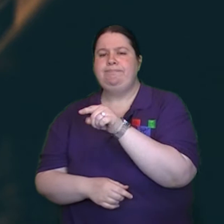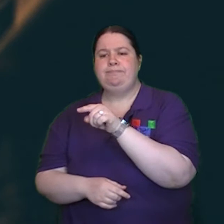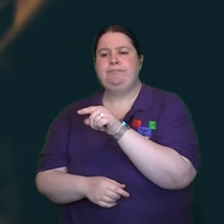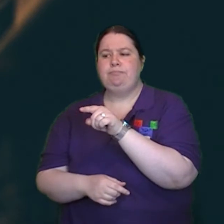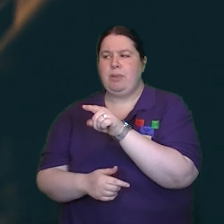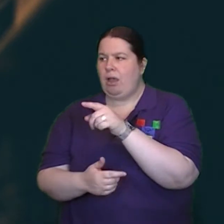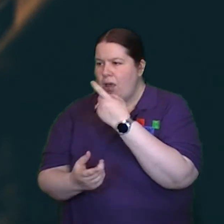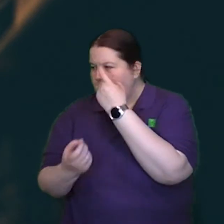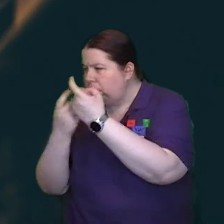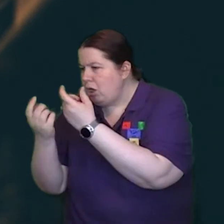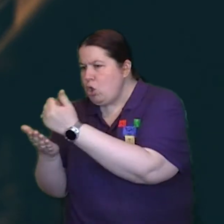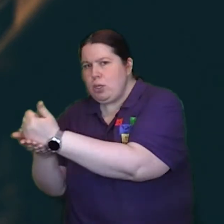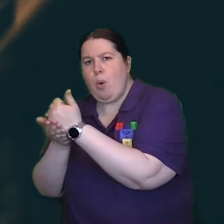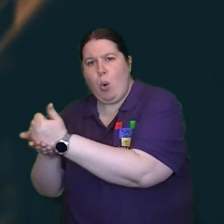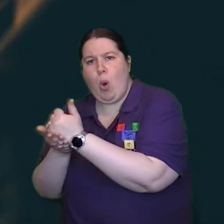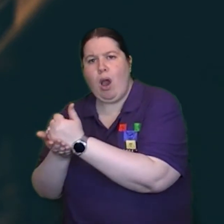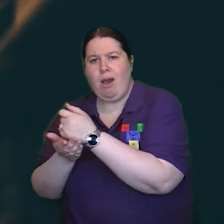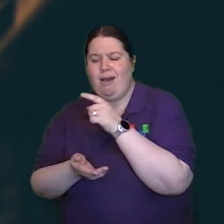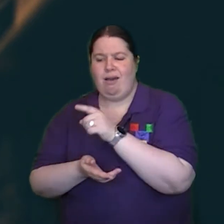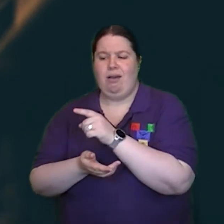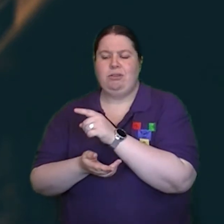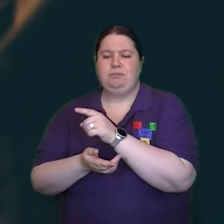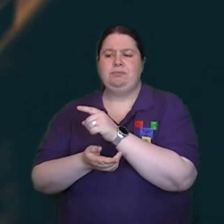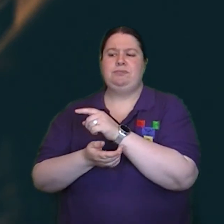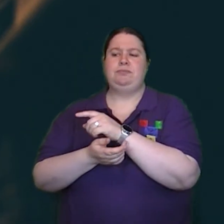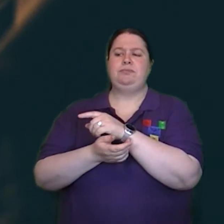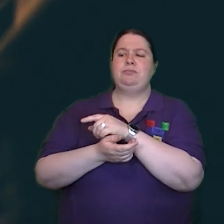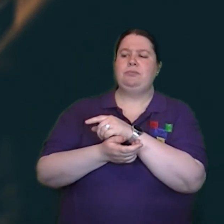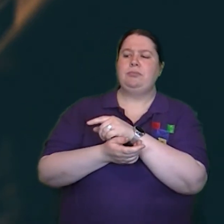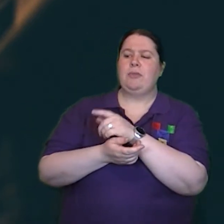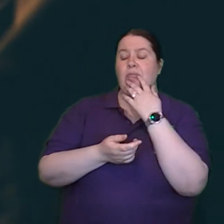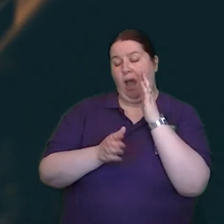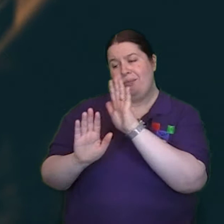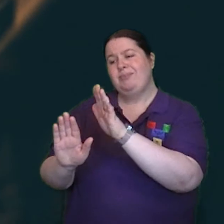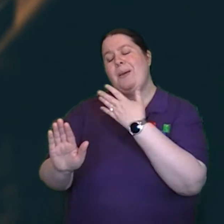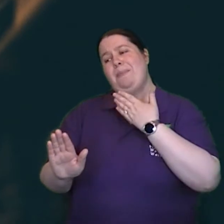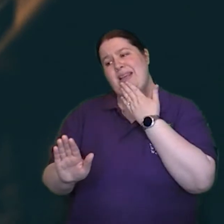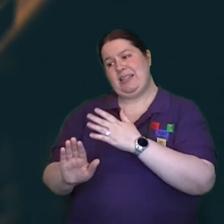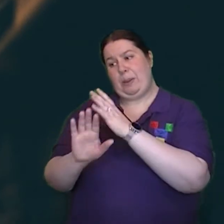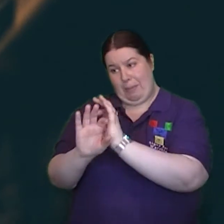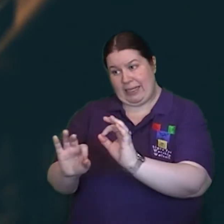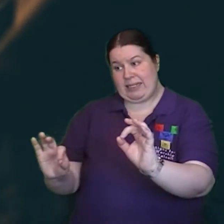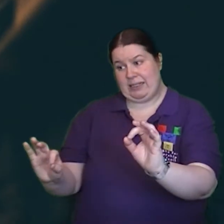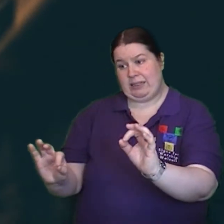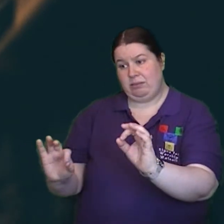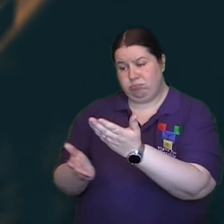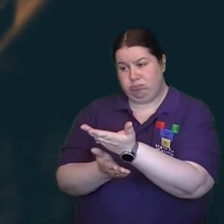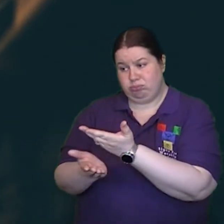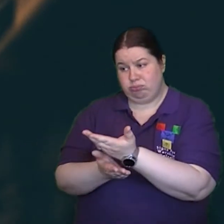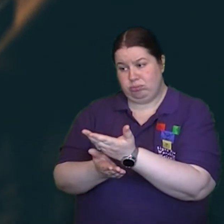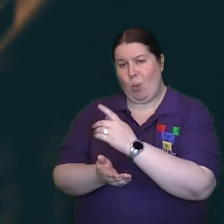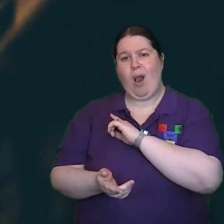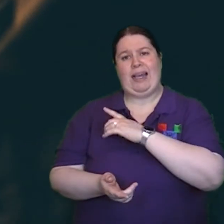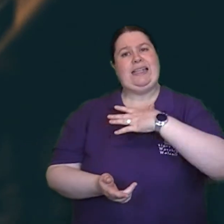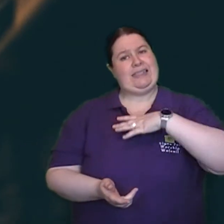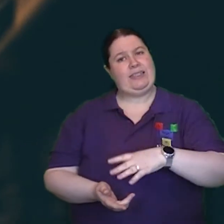of Blastus, a trusted personal servant of the king, they asked for peace because they depended on the king's country for their